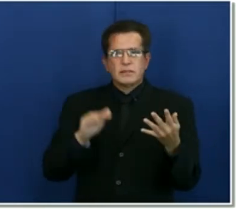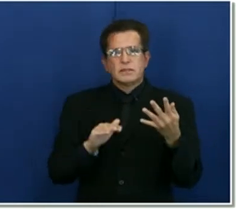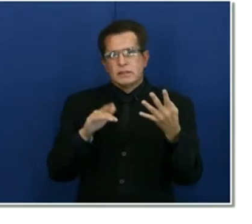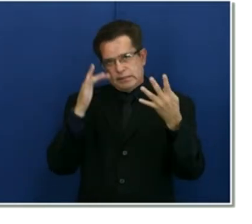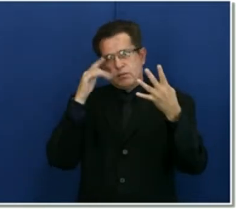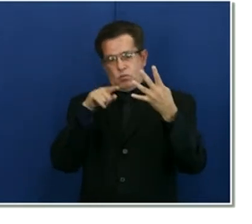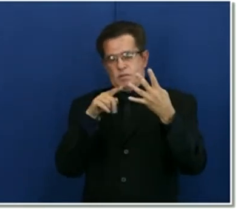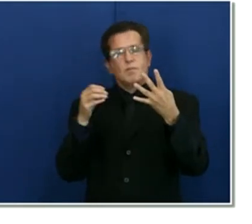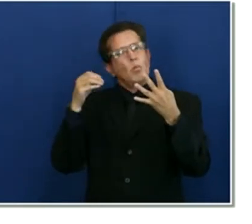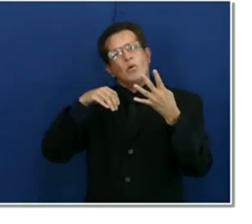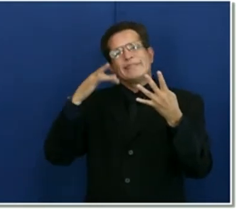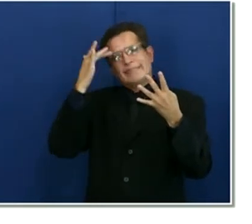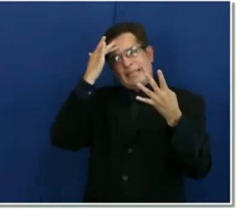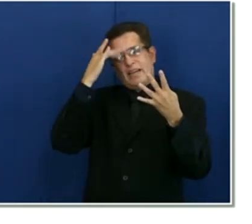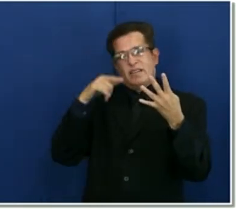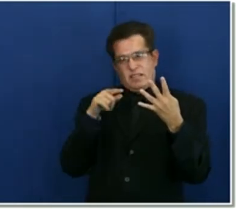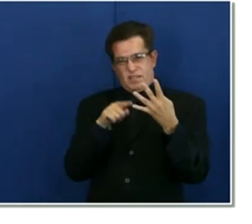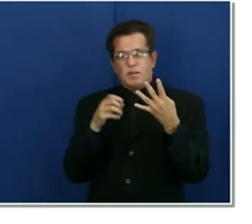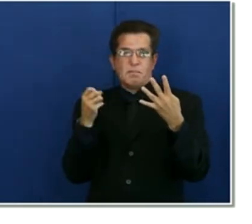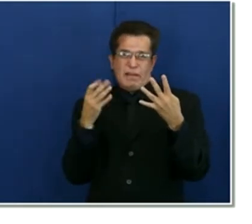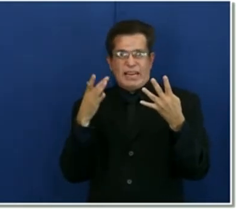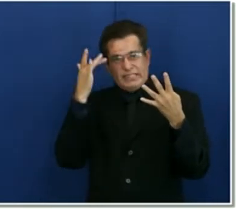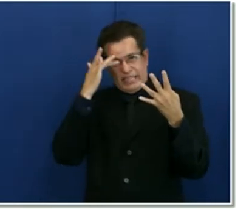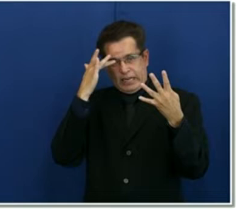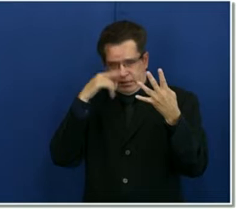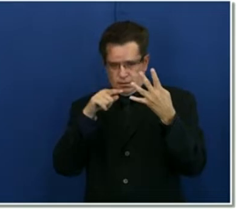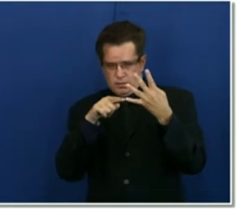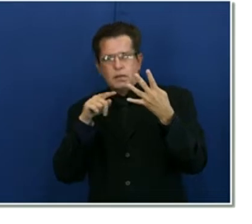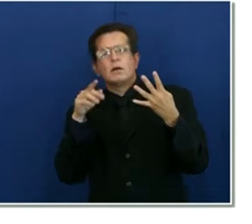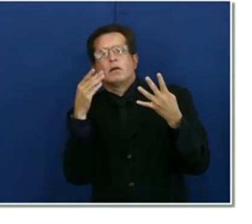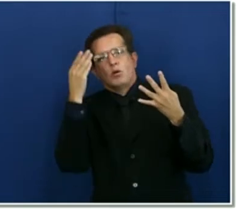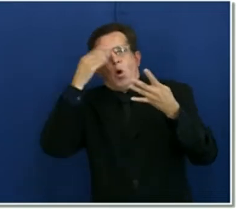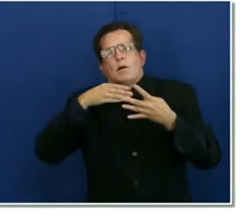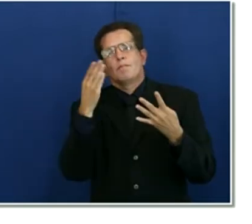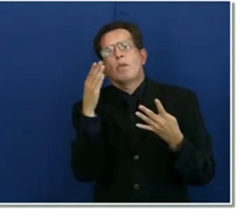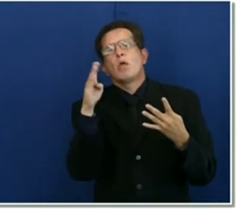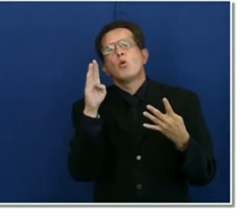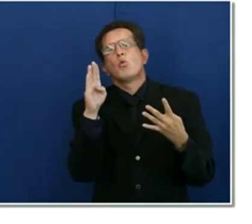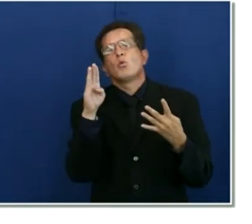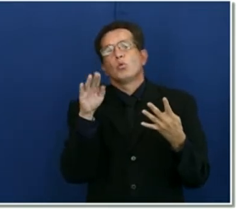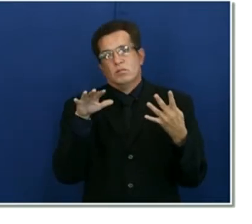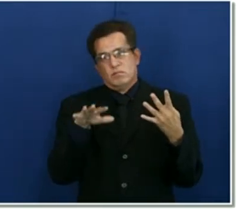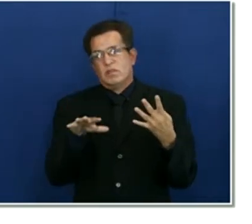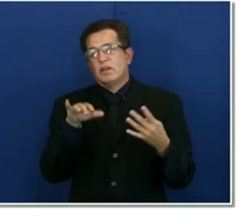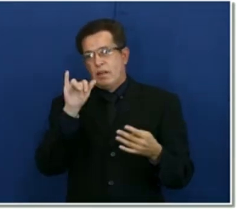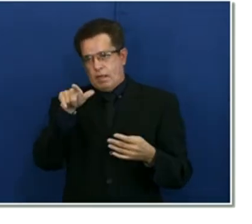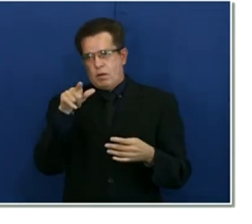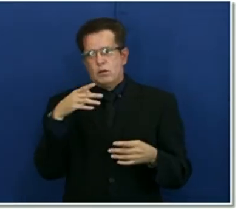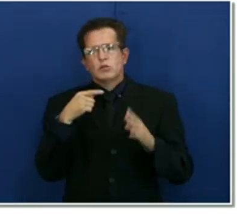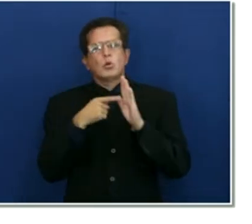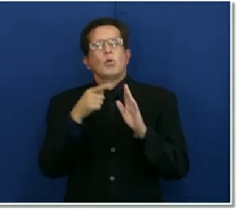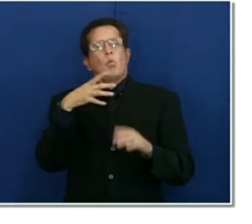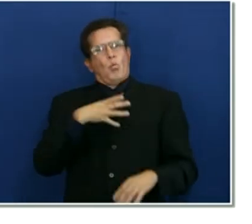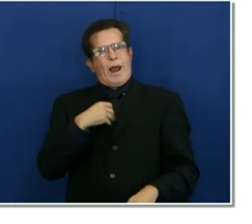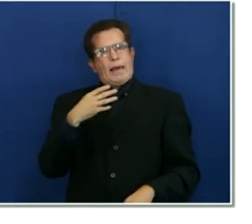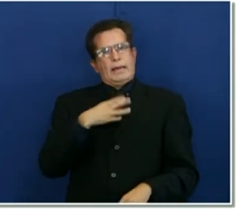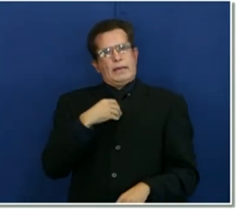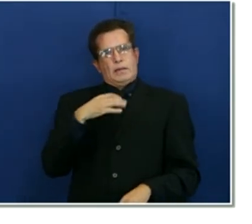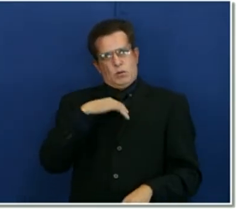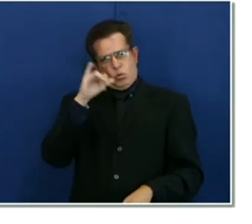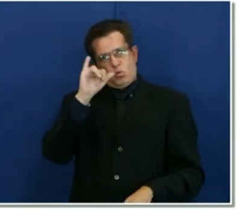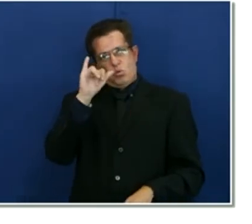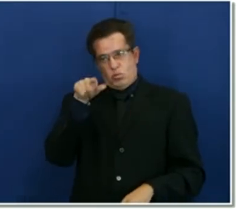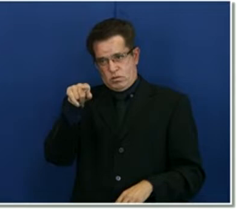healthy communities, is shown in dark blue. Communities on the map shown in the white hash or